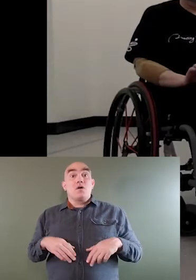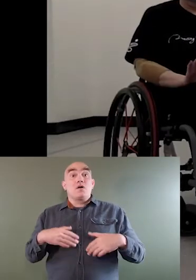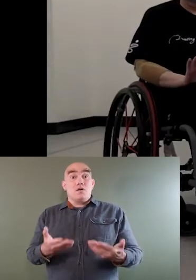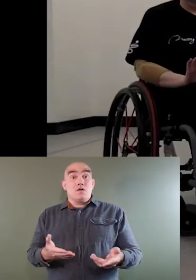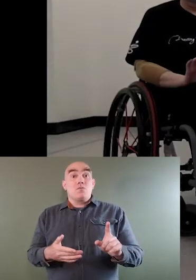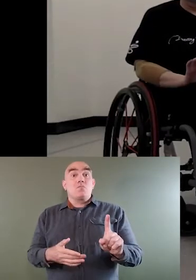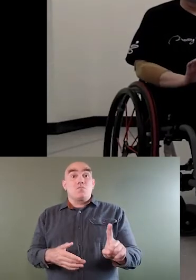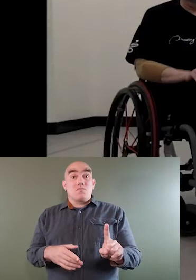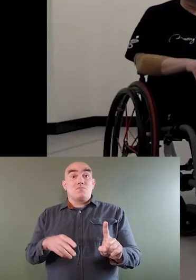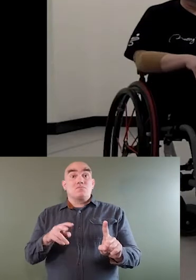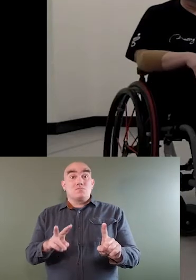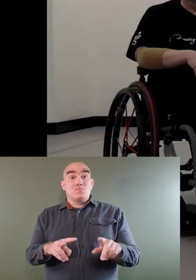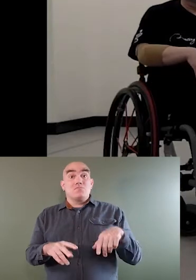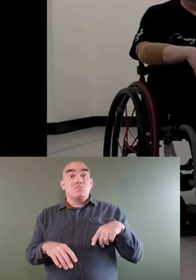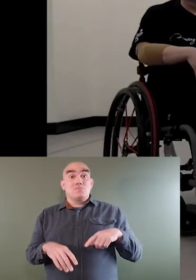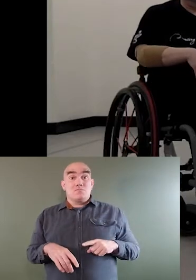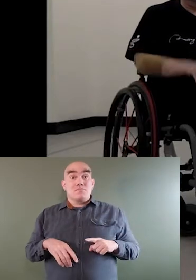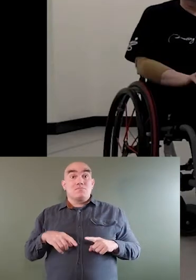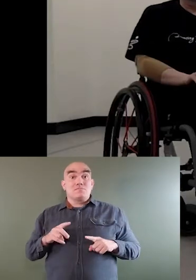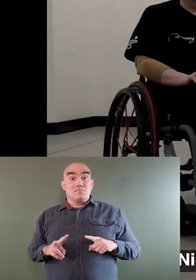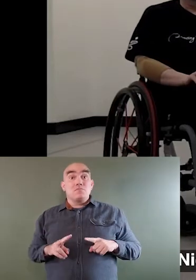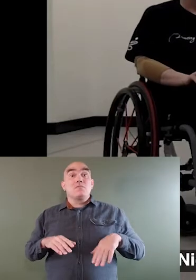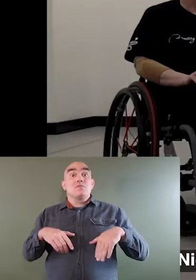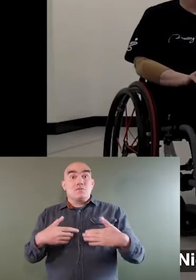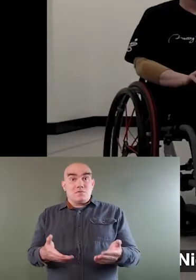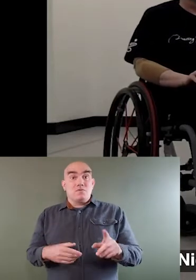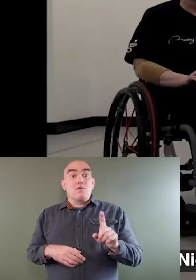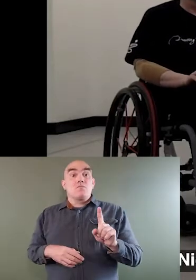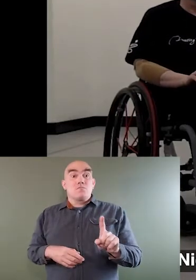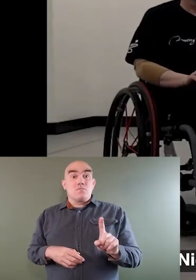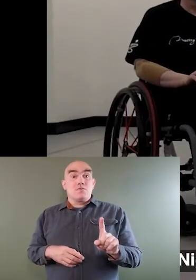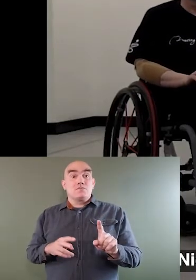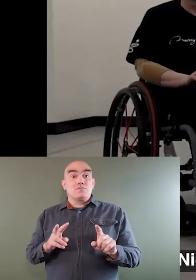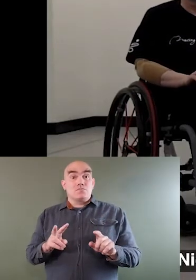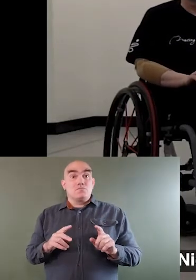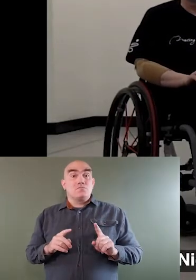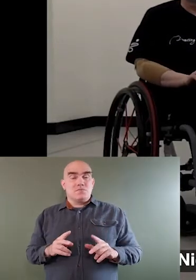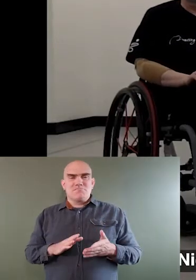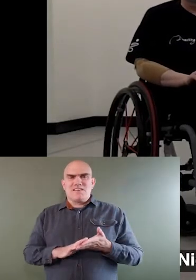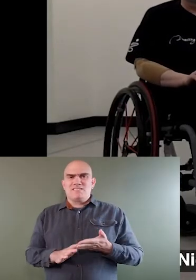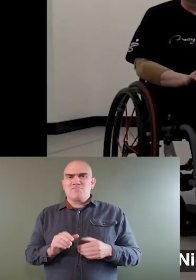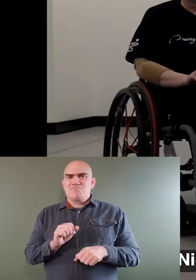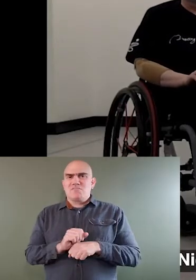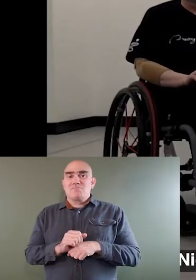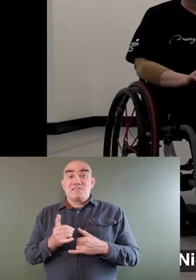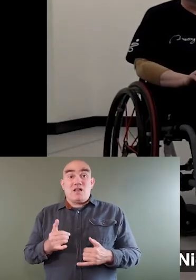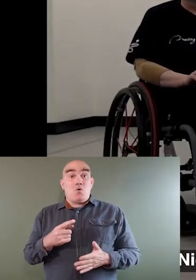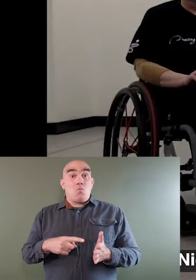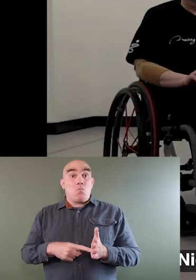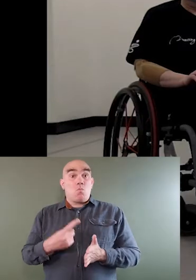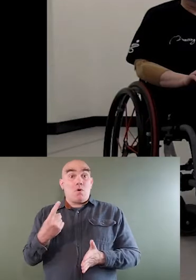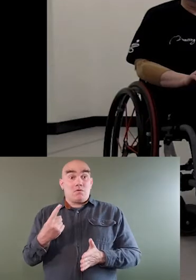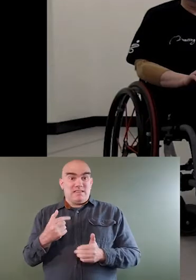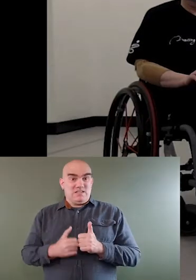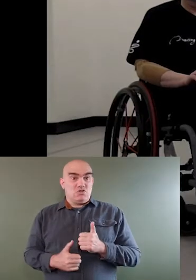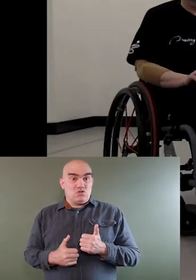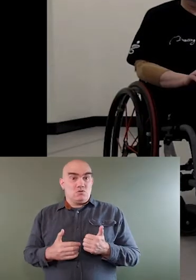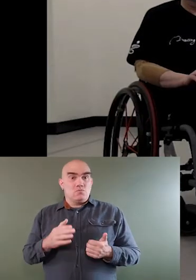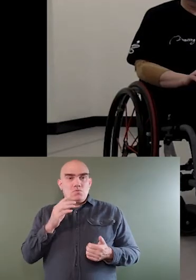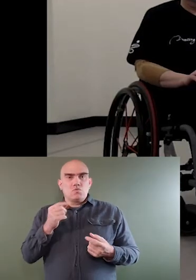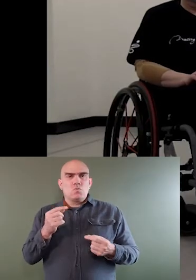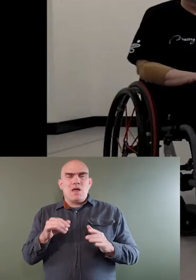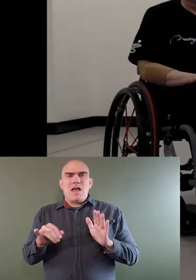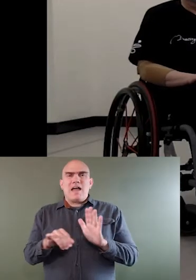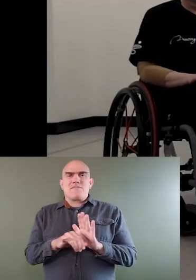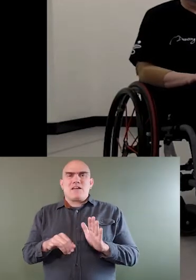Again, 2 front. And 2 back. Nice job. Let's do our single tap snaps. So we're going